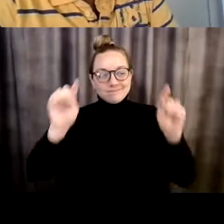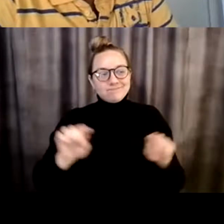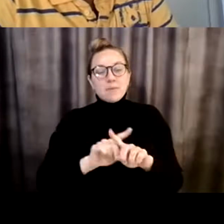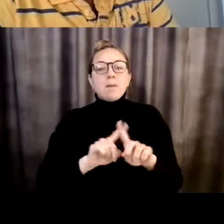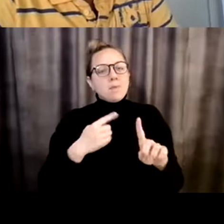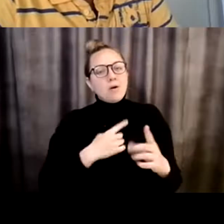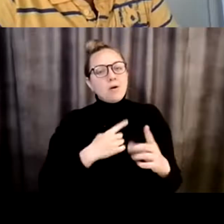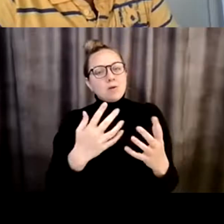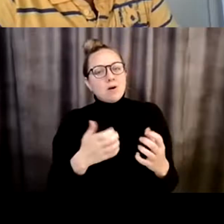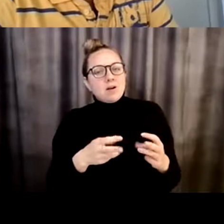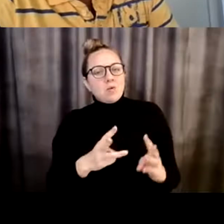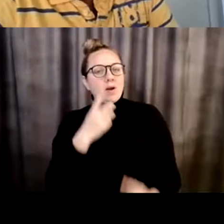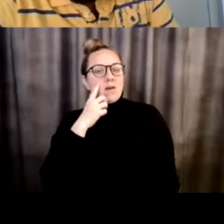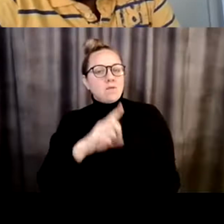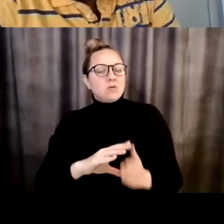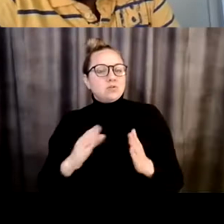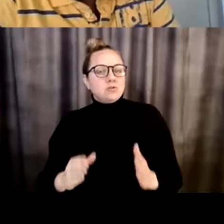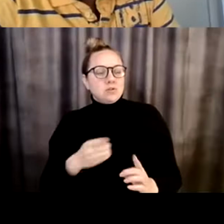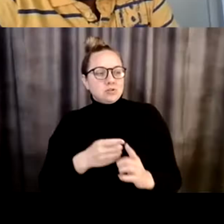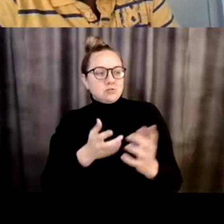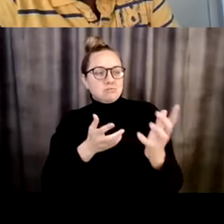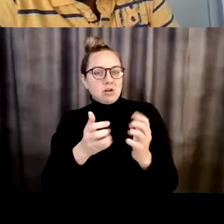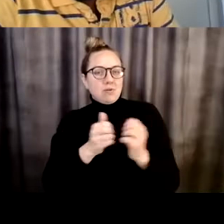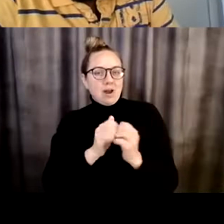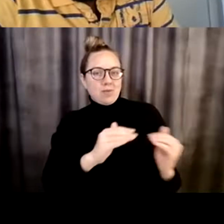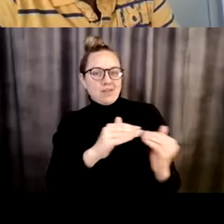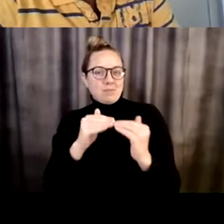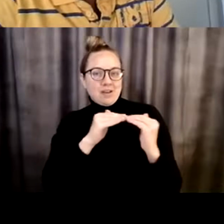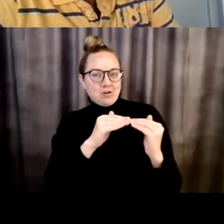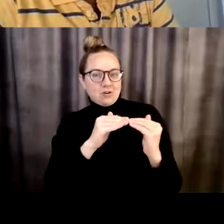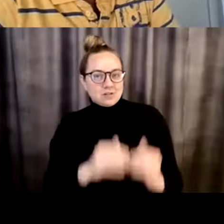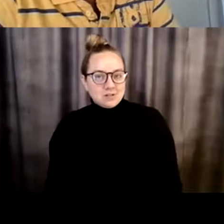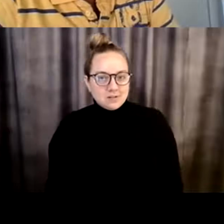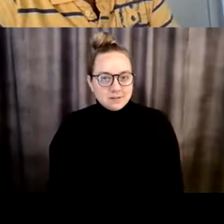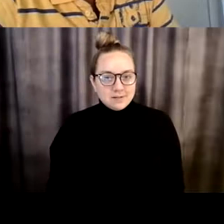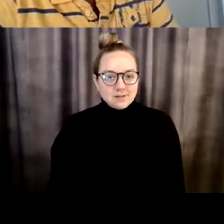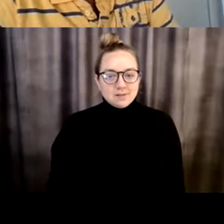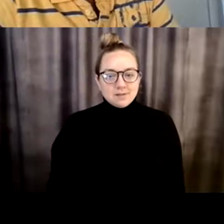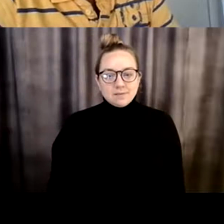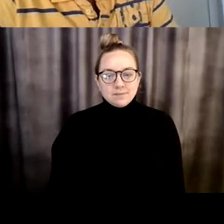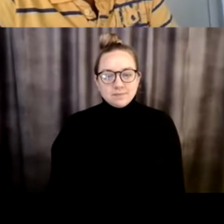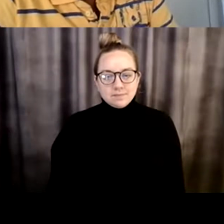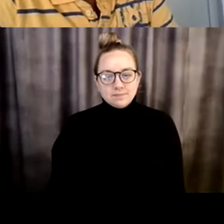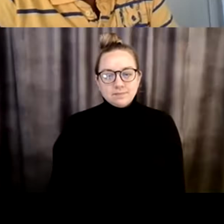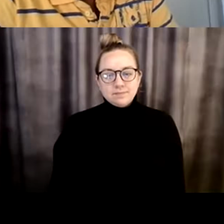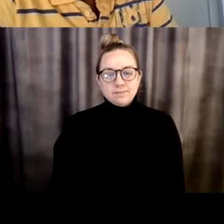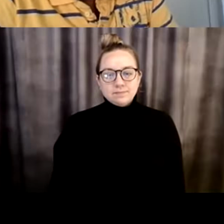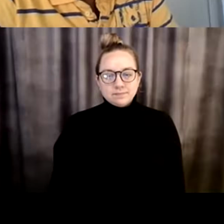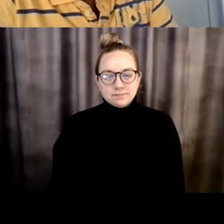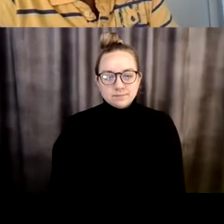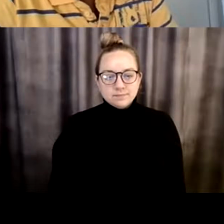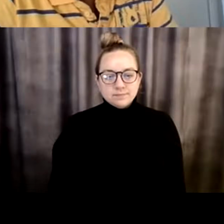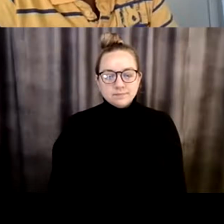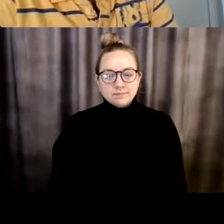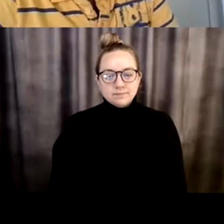that the Zoom environment really doesn't always give you. So again, for us, it's really just about being intentional, deliberate,